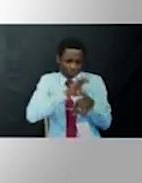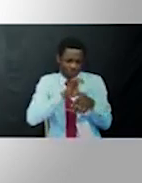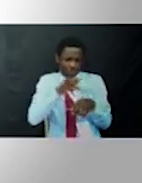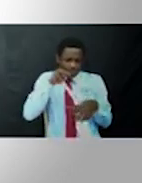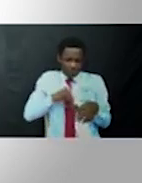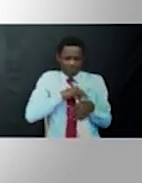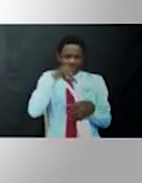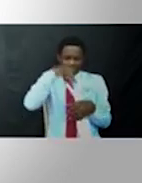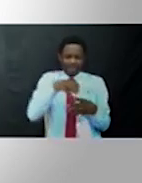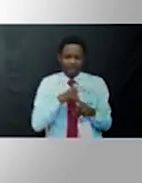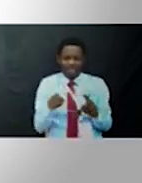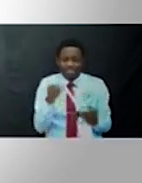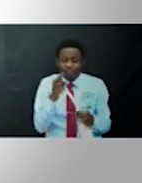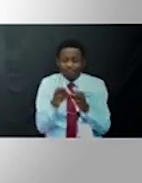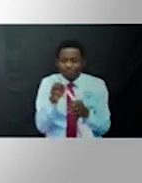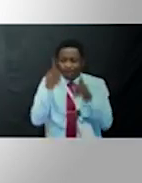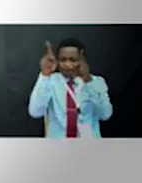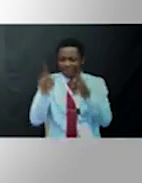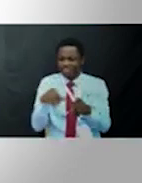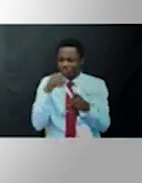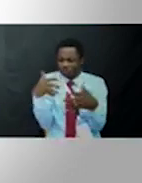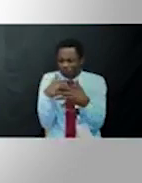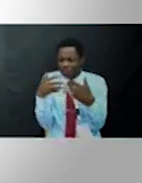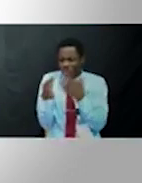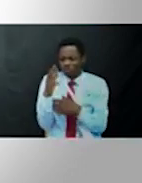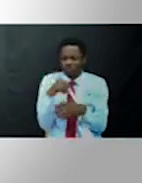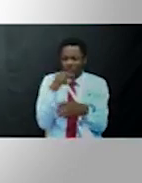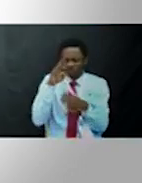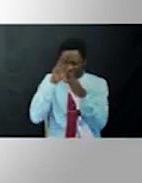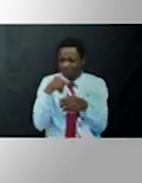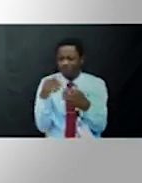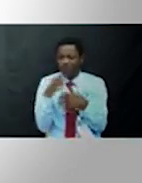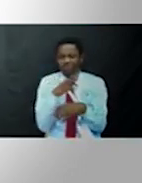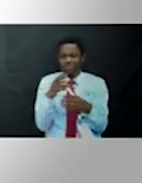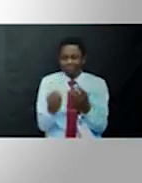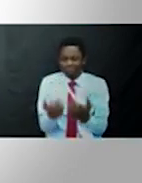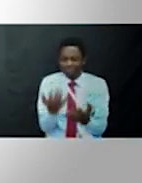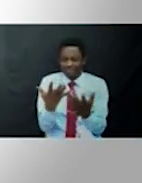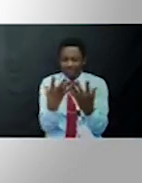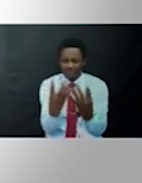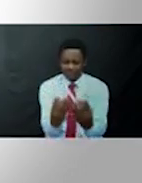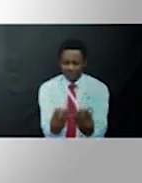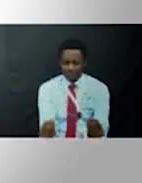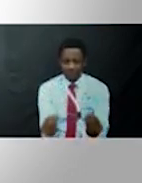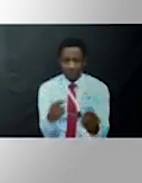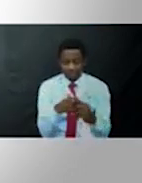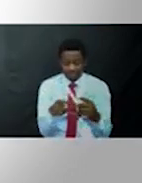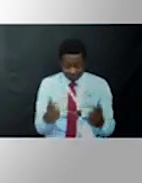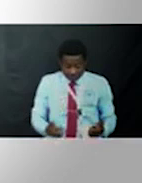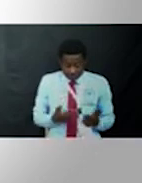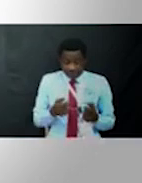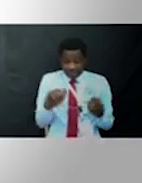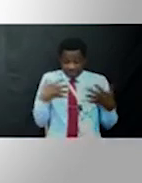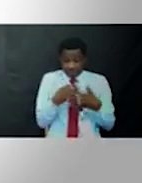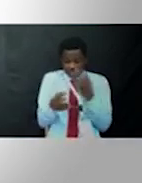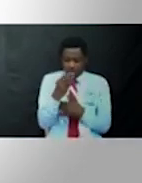no fear of God and we live in the fear of God, the fire will be ablaze again. The